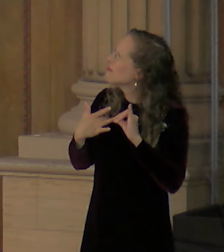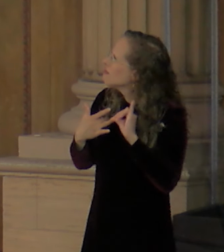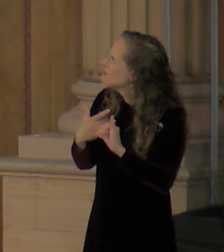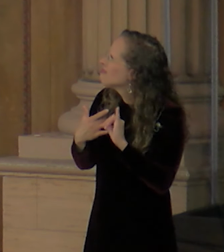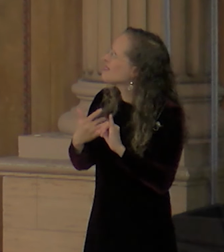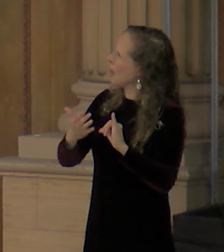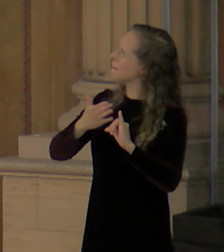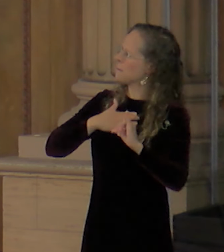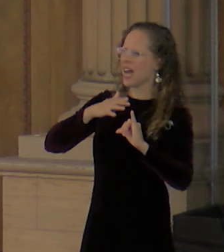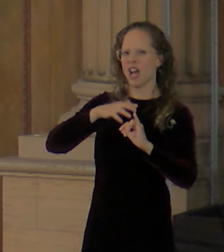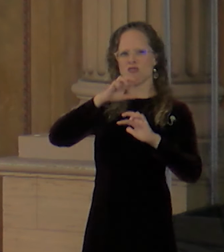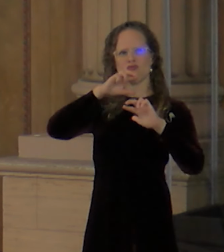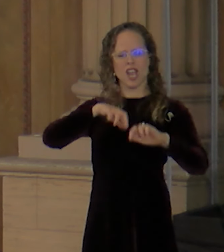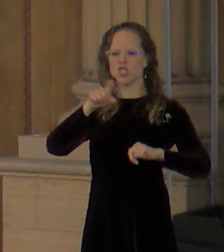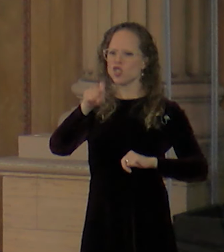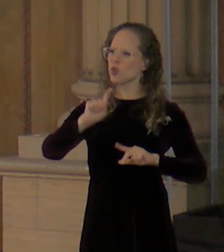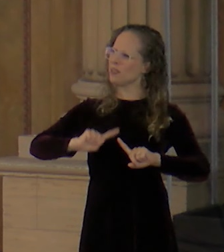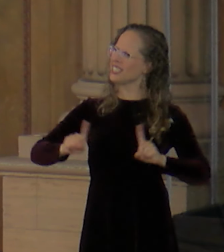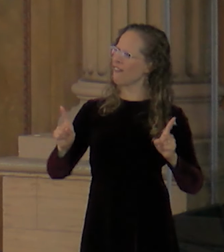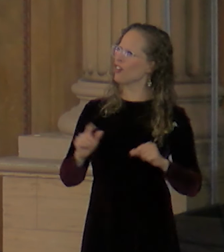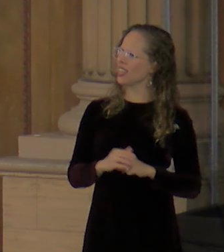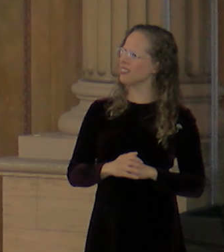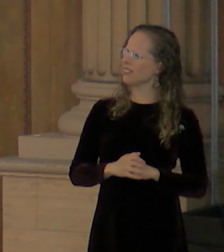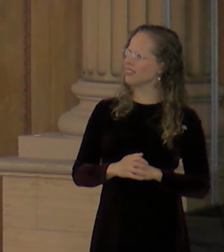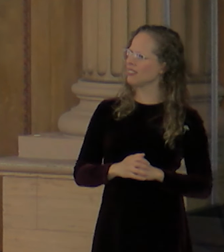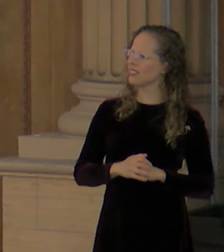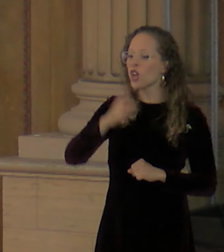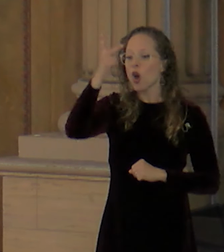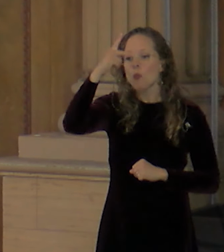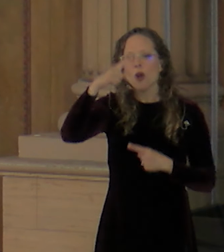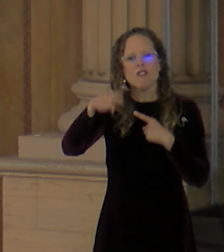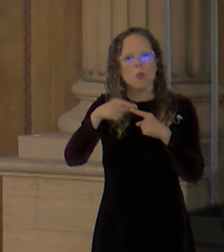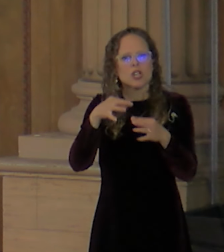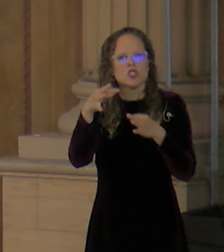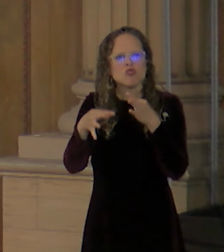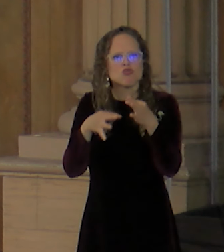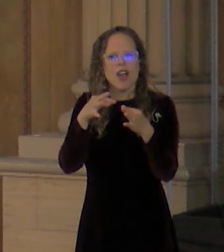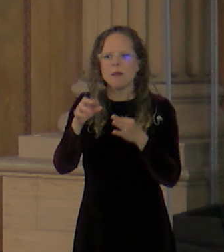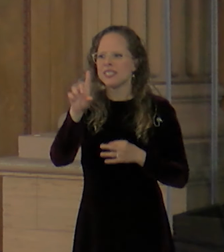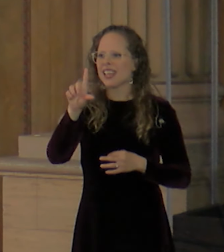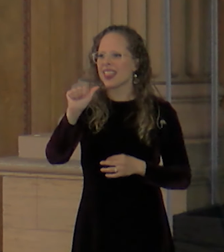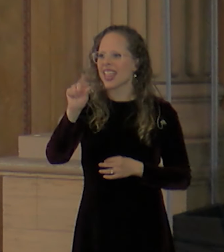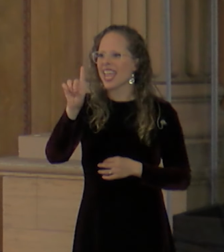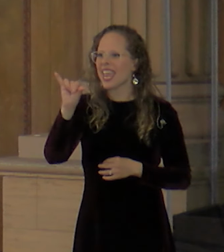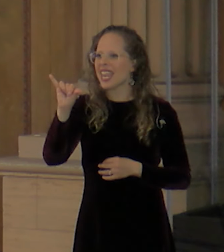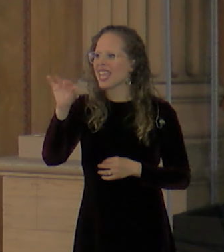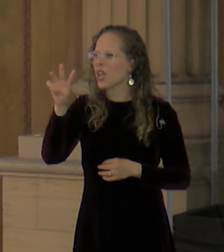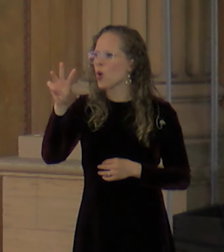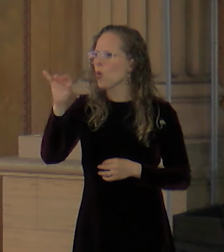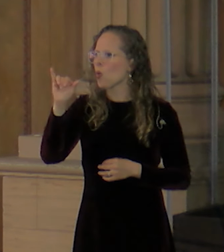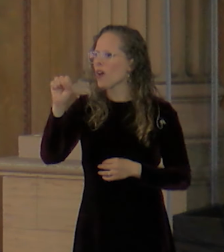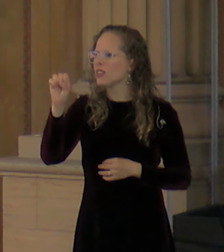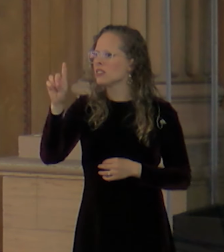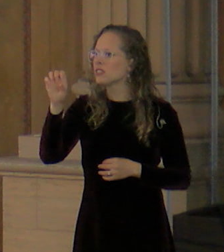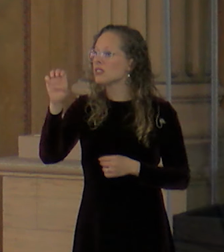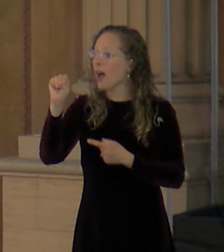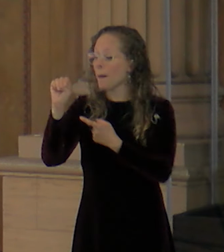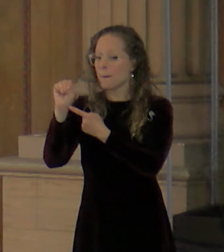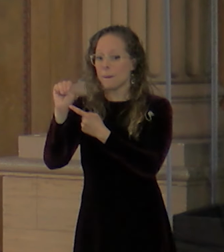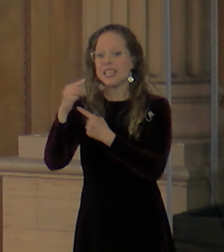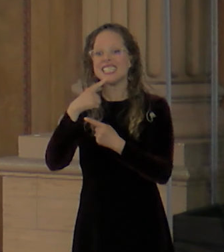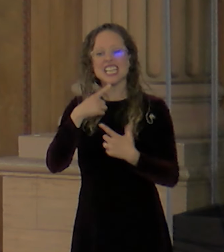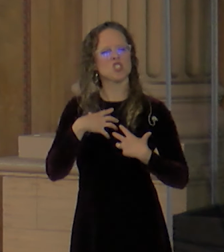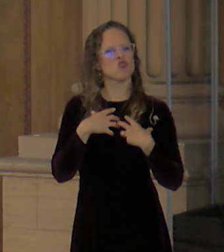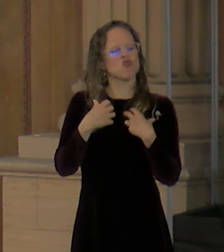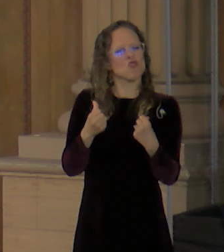In the book of Proverbs, when it describes Lady Wisdom and it talks about how she looks at the future, it says, "Strength and dignity are her clothing, and she laughs at the time to